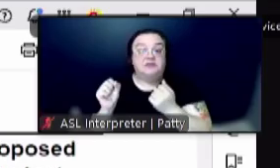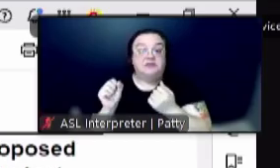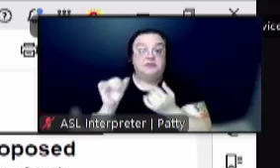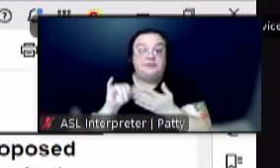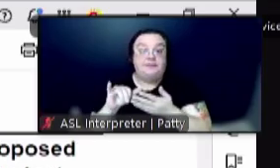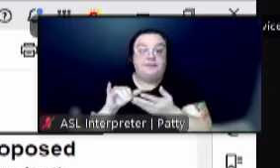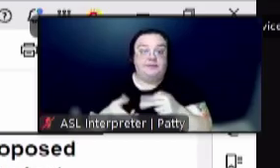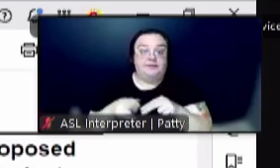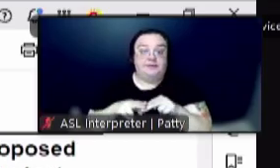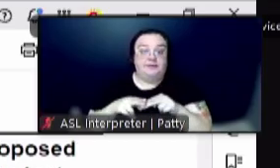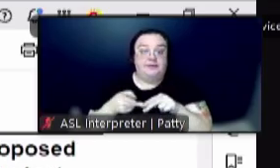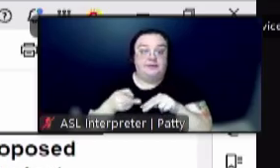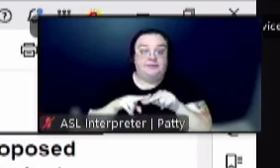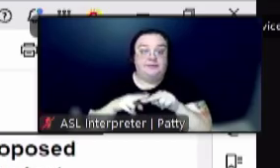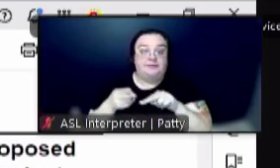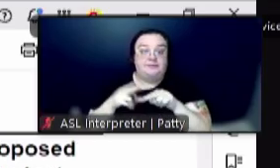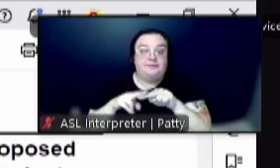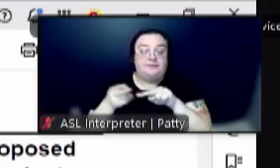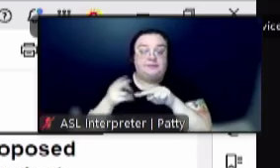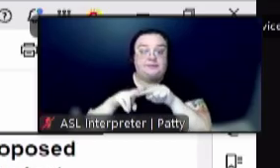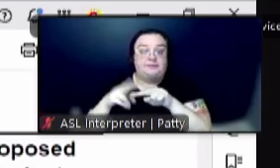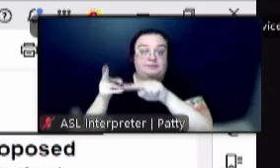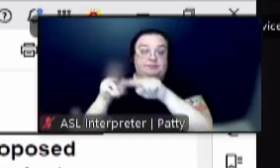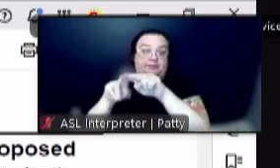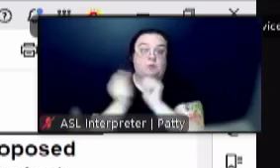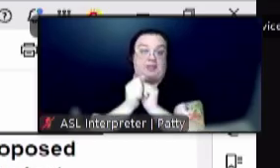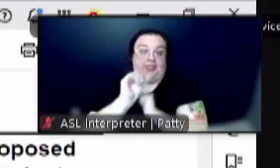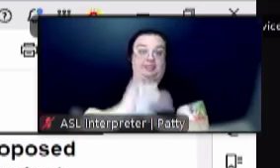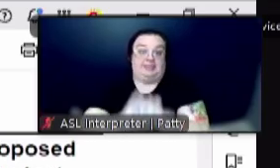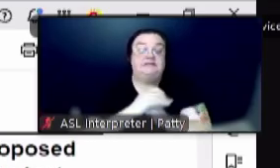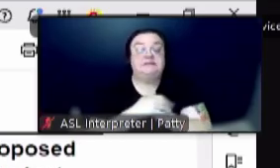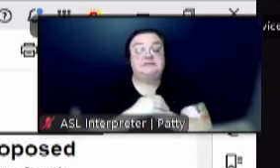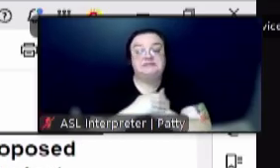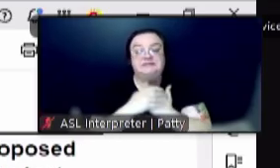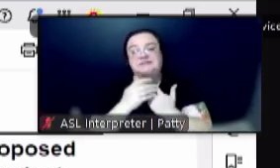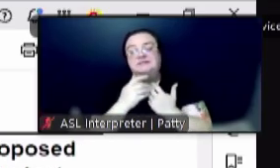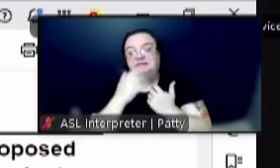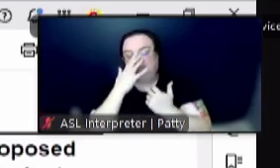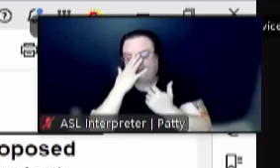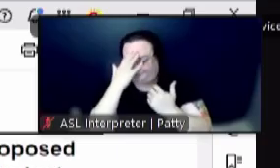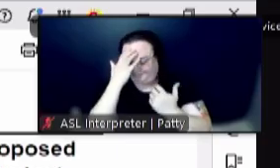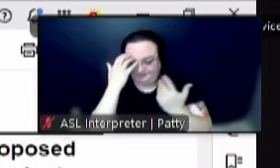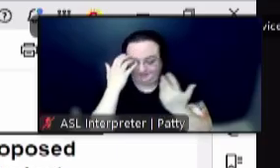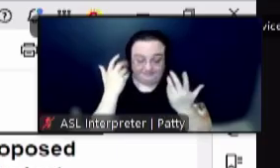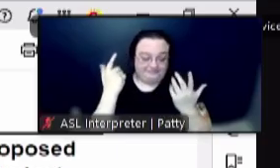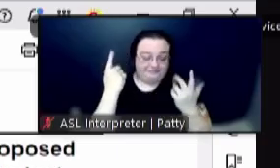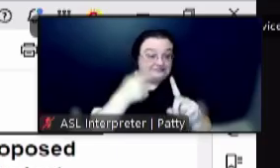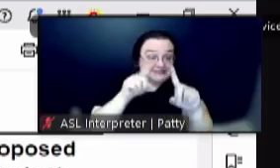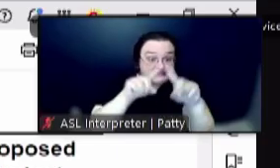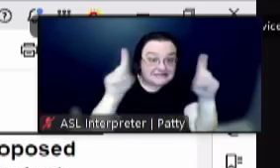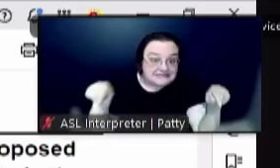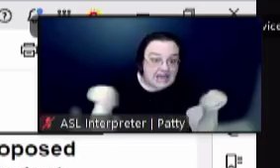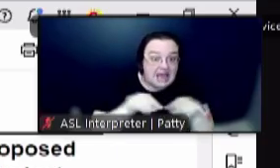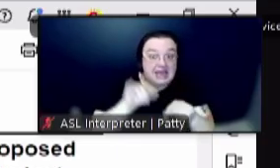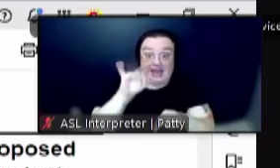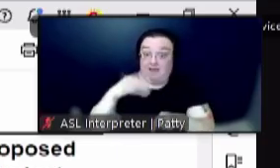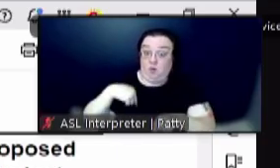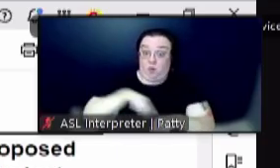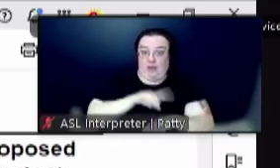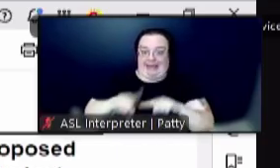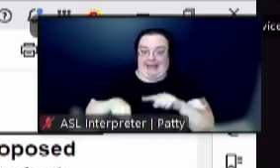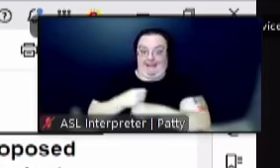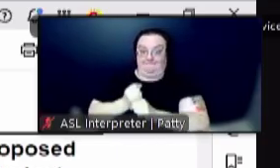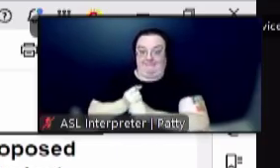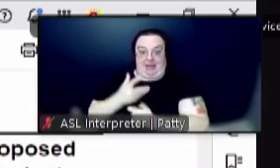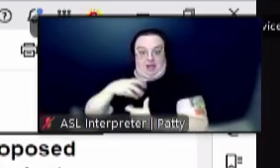accumulate real quick with this. Certain signage that if we can't make in-house, it has to be